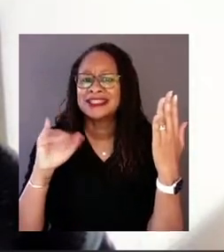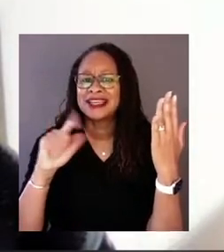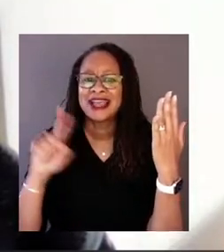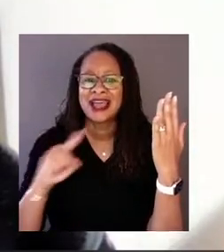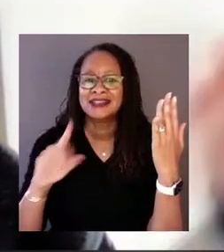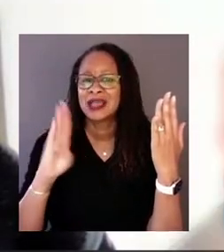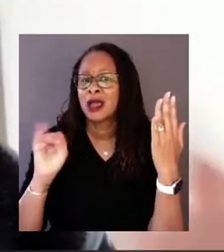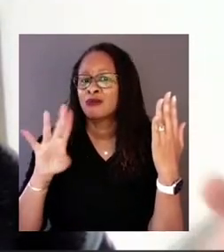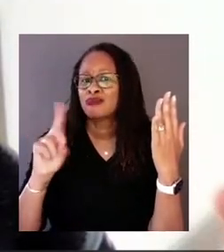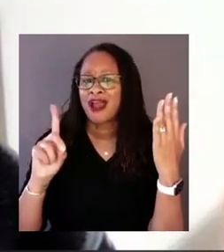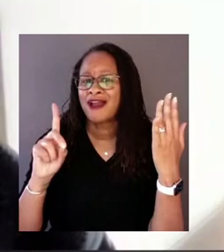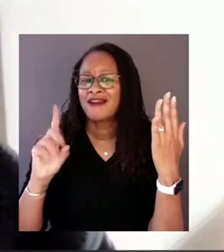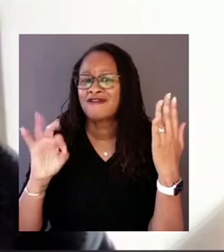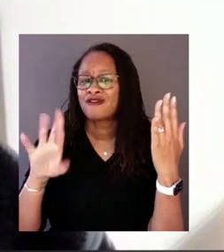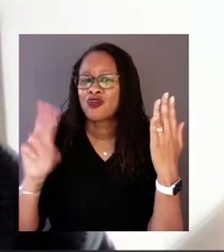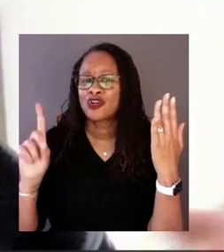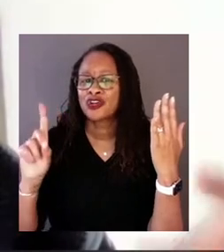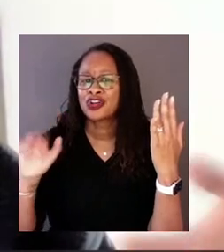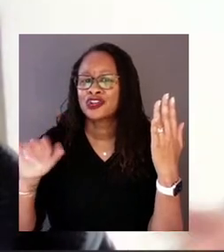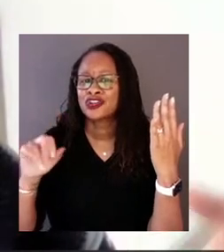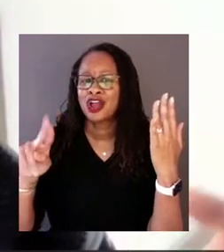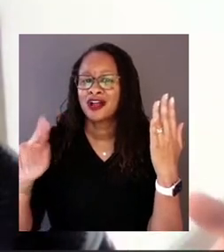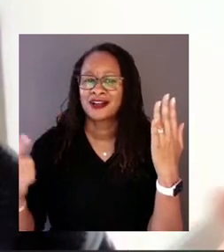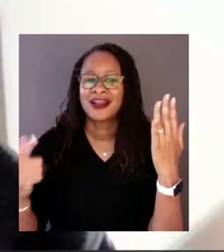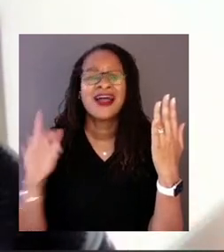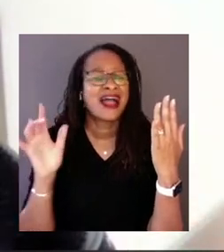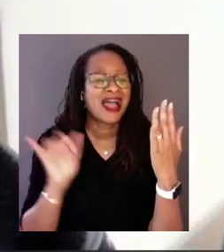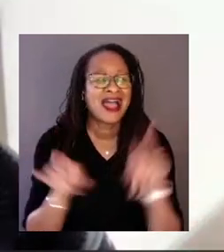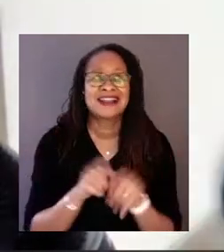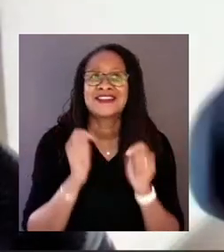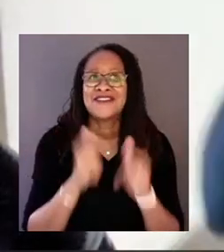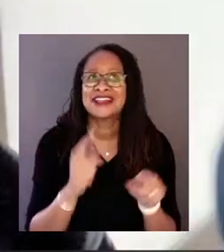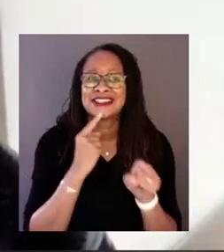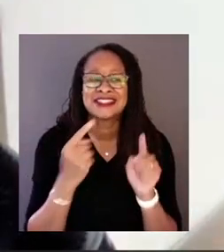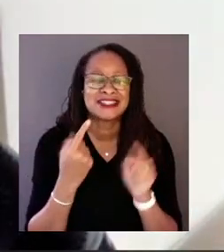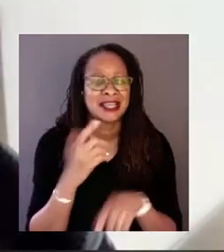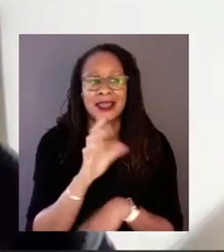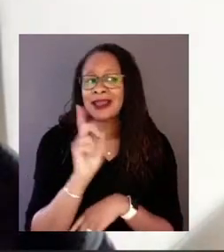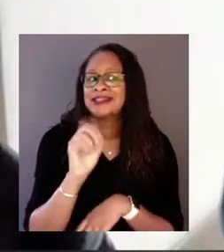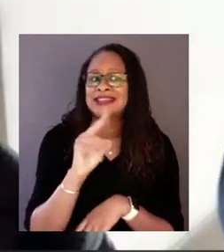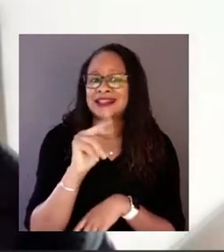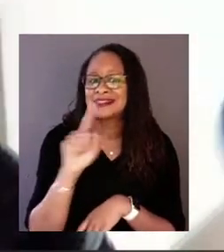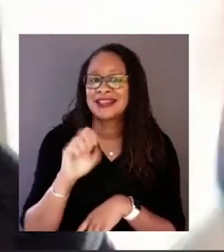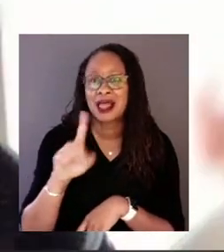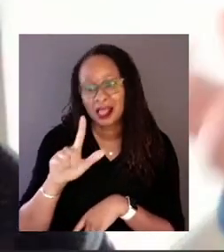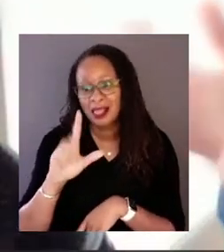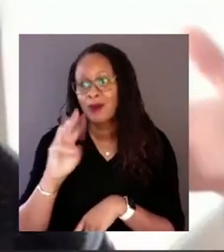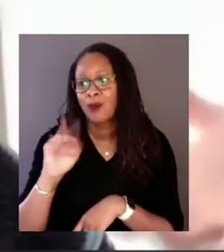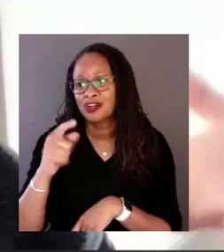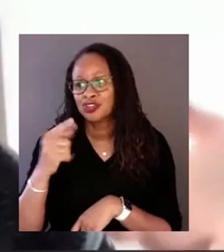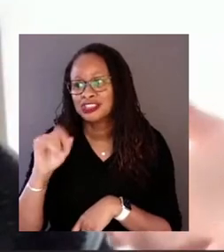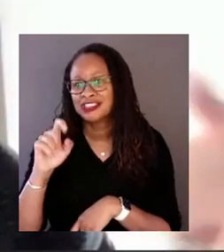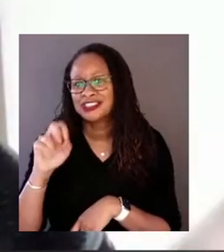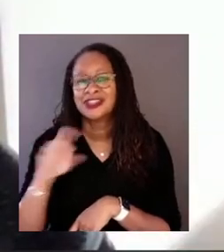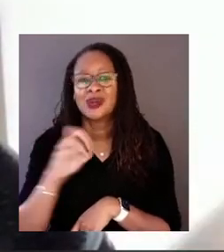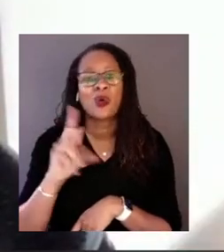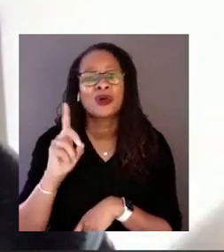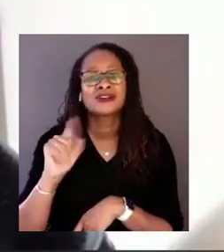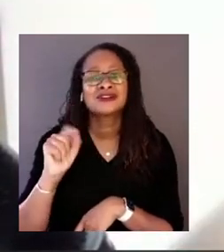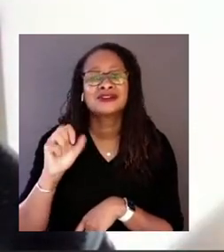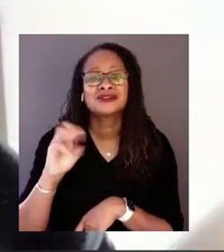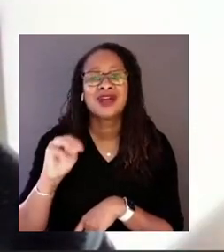lips as fast as they say Denzel Washington or Tom Hanks. Like, I believe in all kind of facets